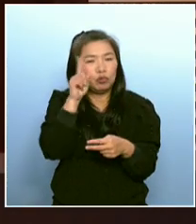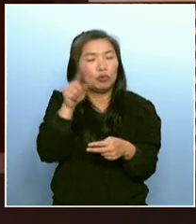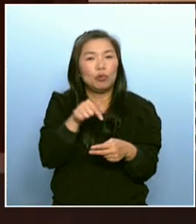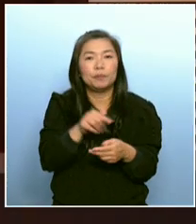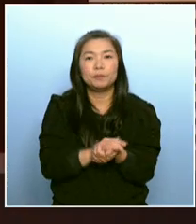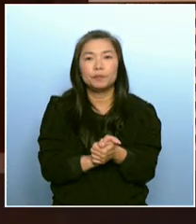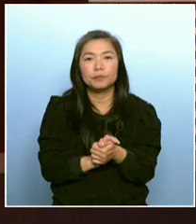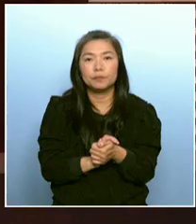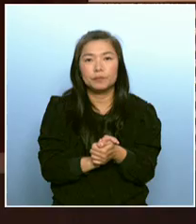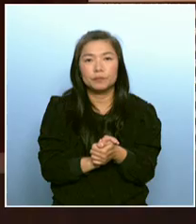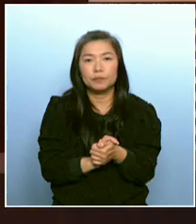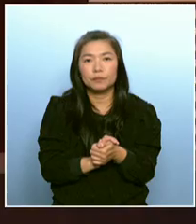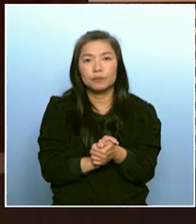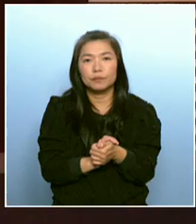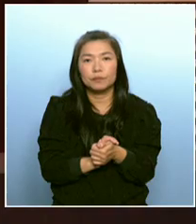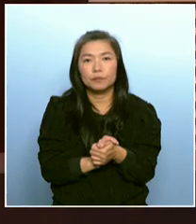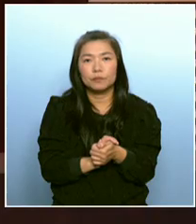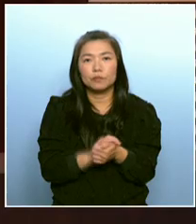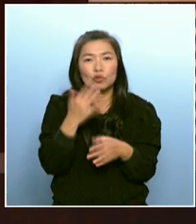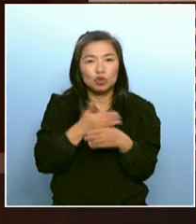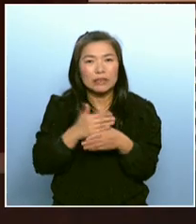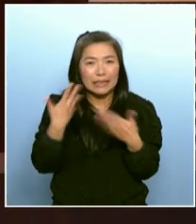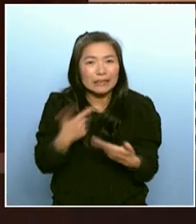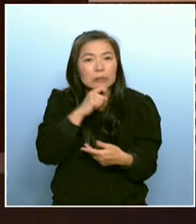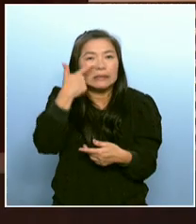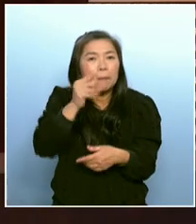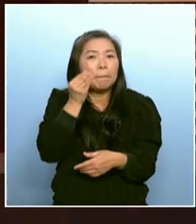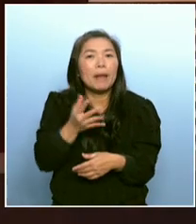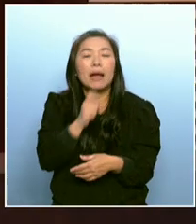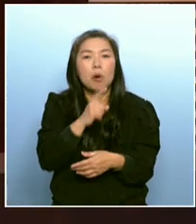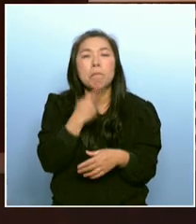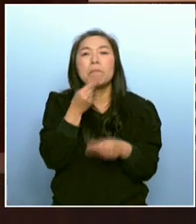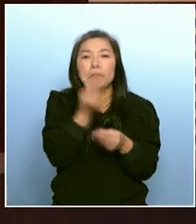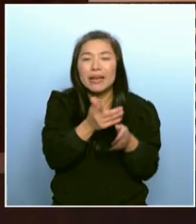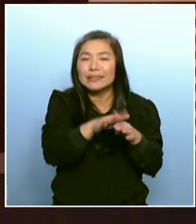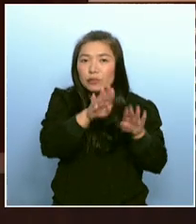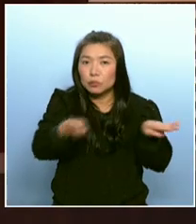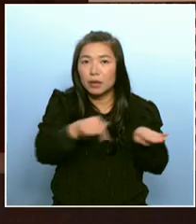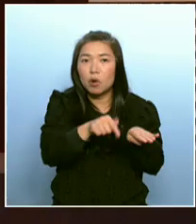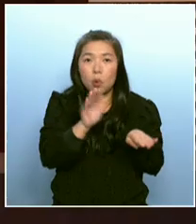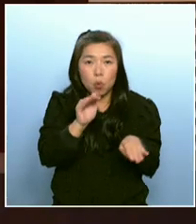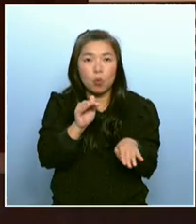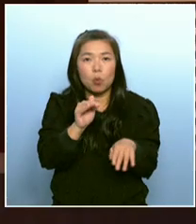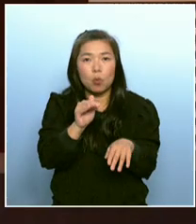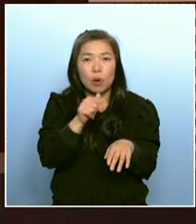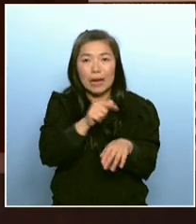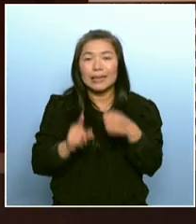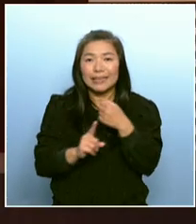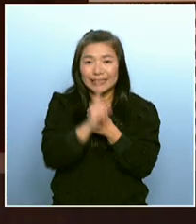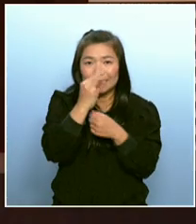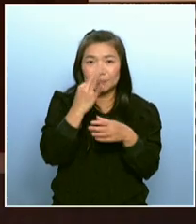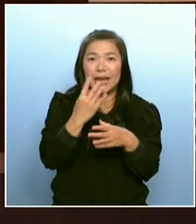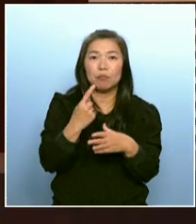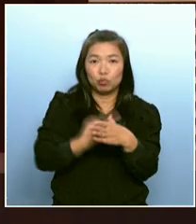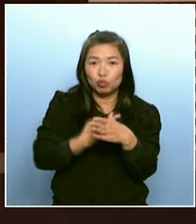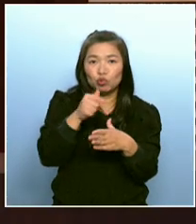we consider that some children may want to start using their savings earlier. Therefore, we relaxed the relevant requirements.